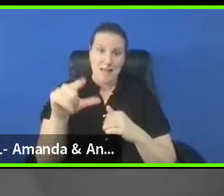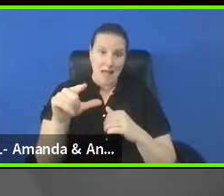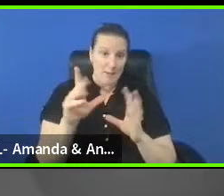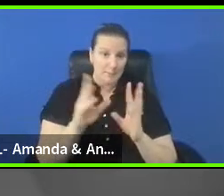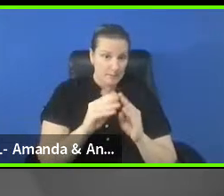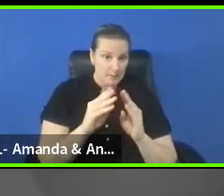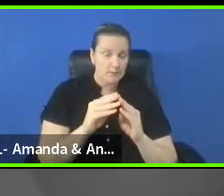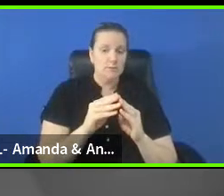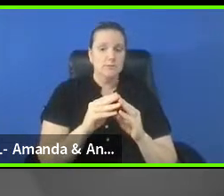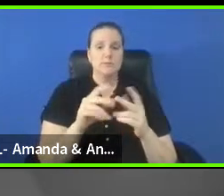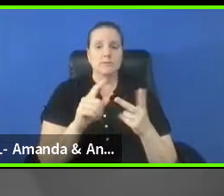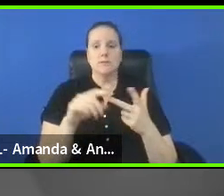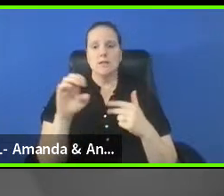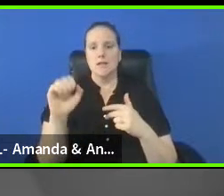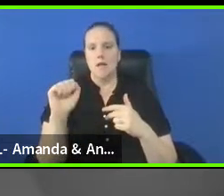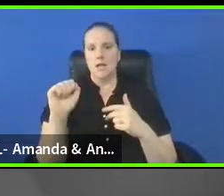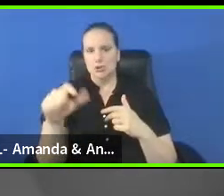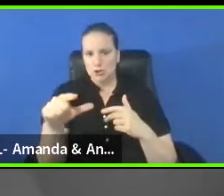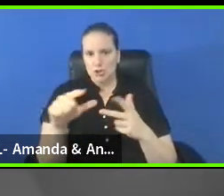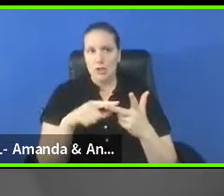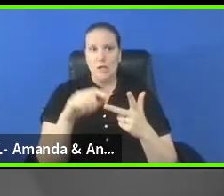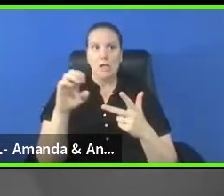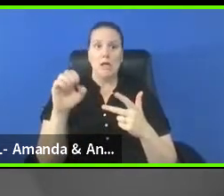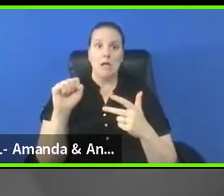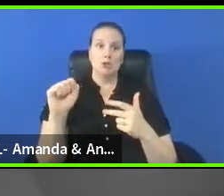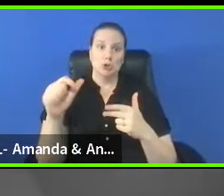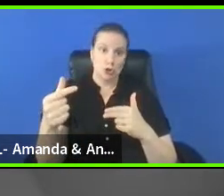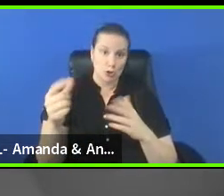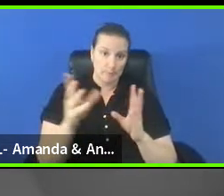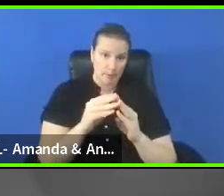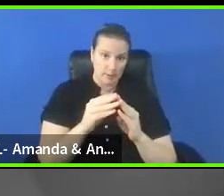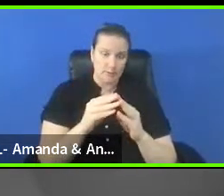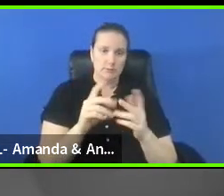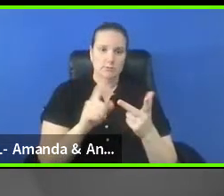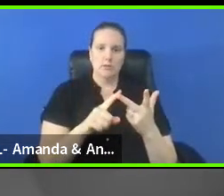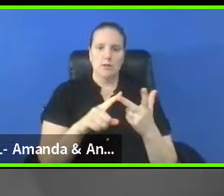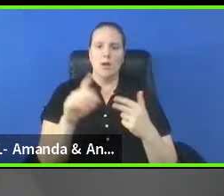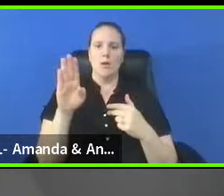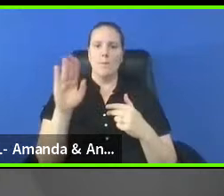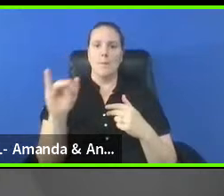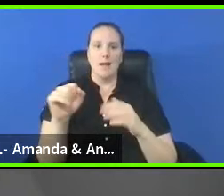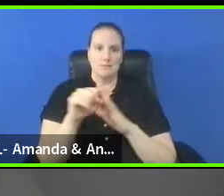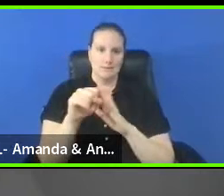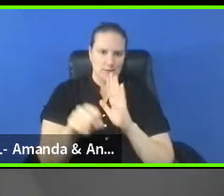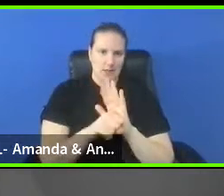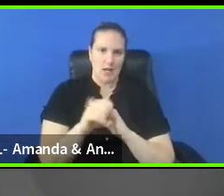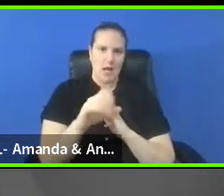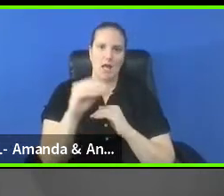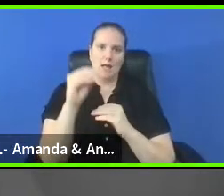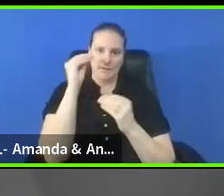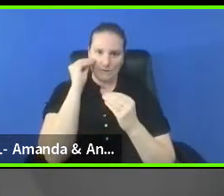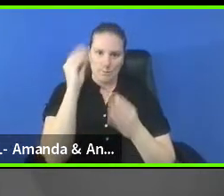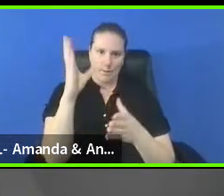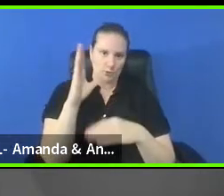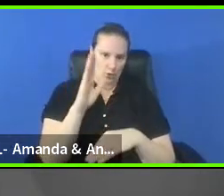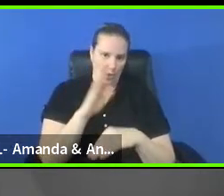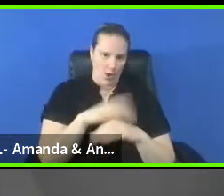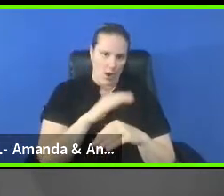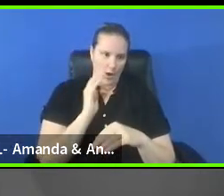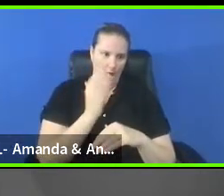meetings, EAG meetings, ESG meetings, as well as by state, and information on